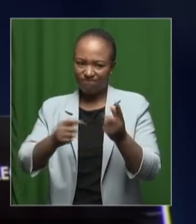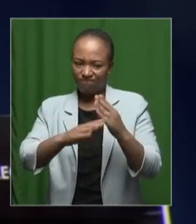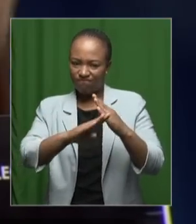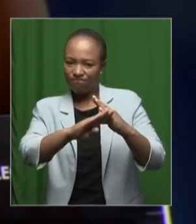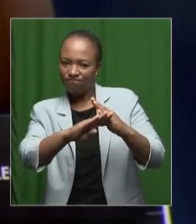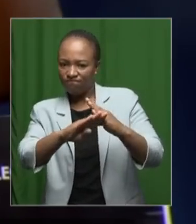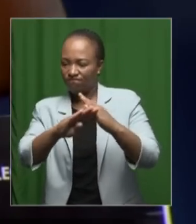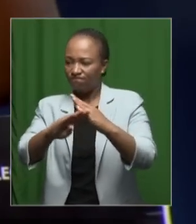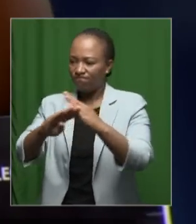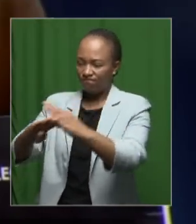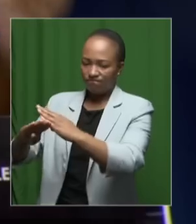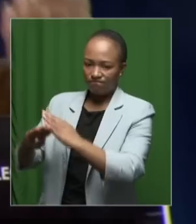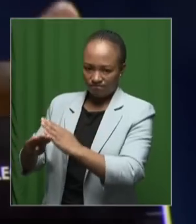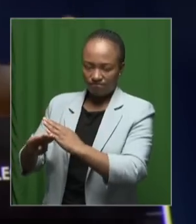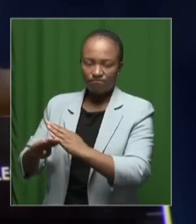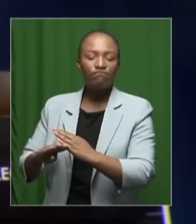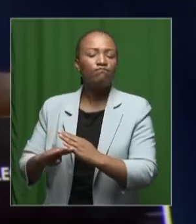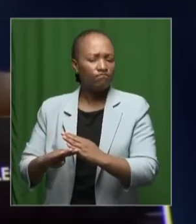you will have